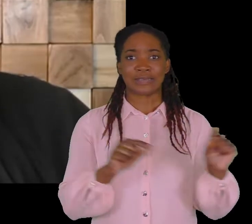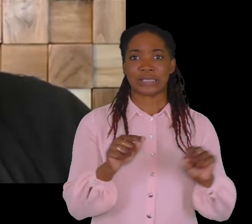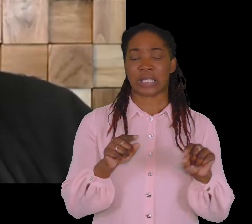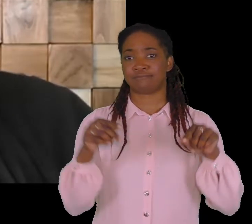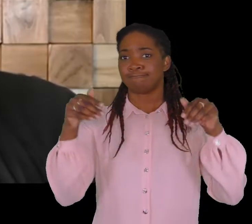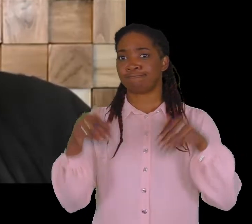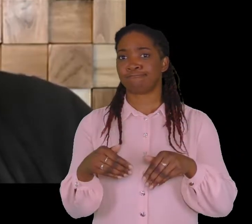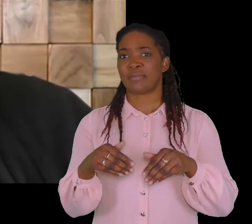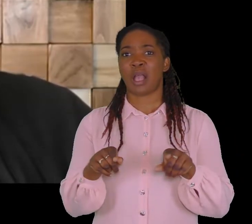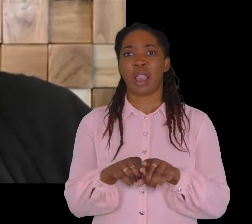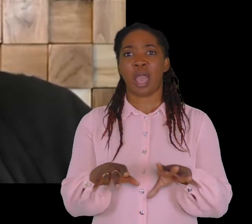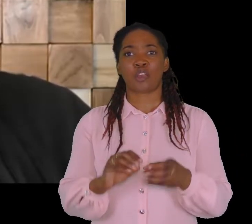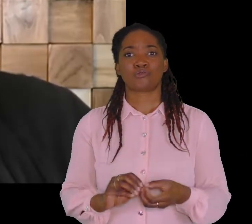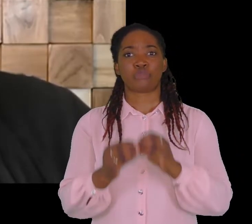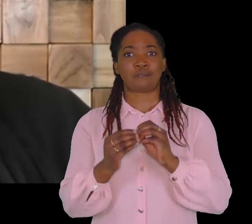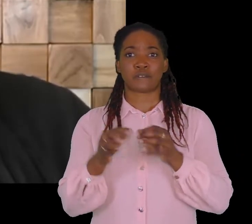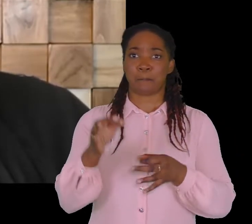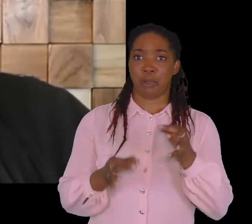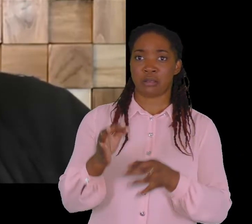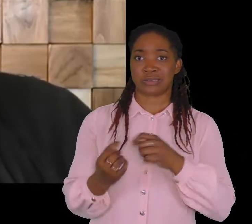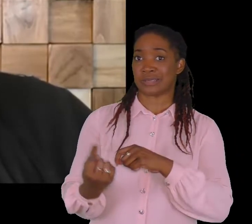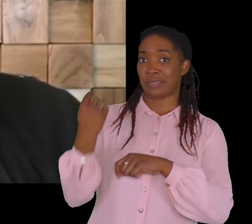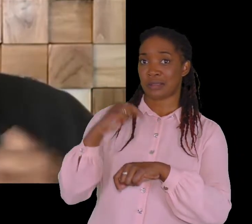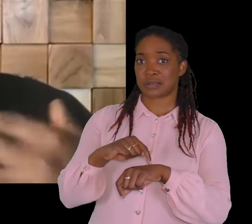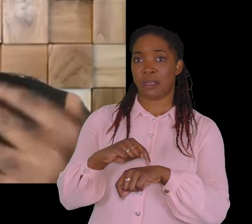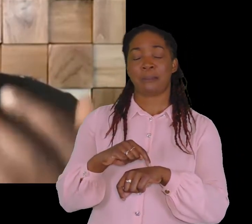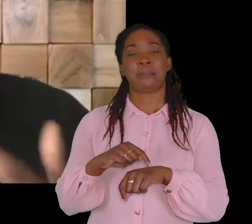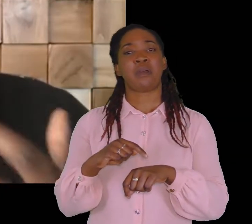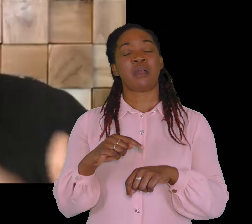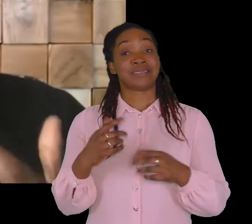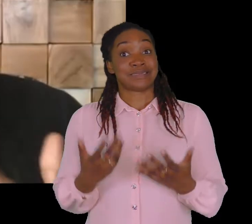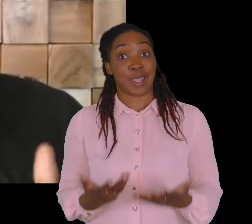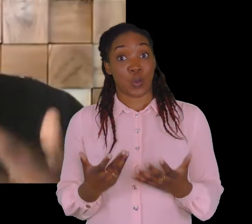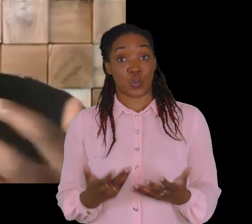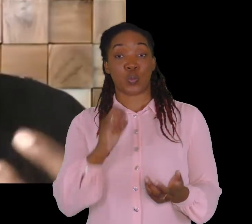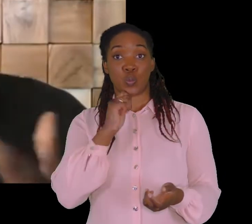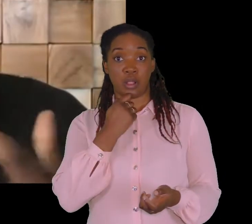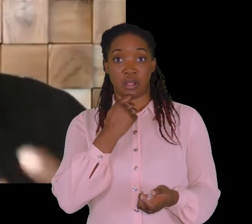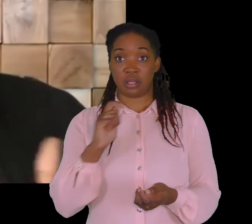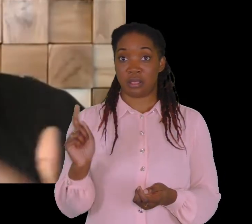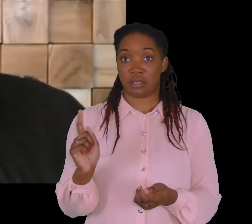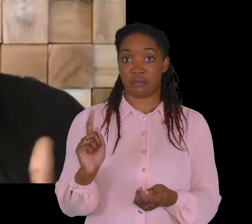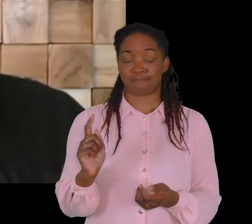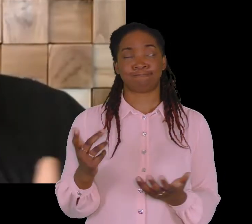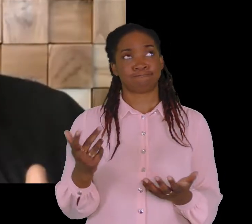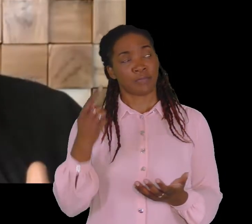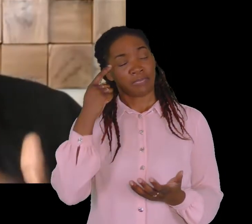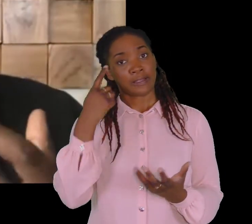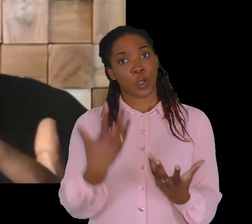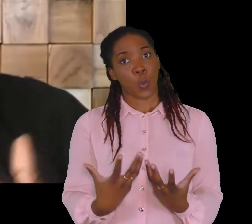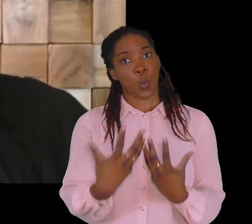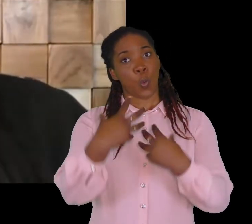etc. So what we're going to do now is just ingest that mass of incredible